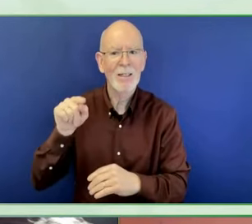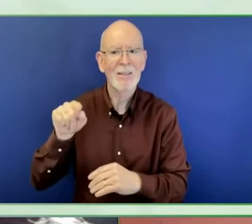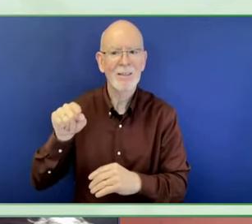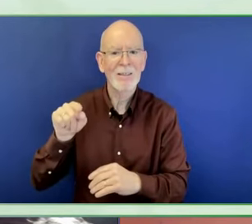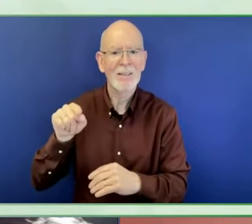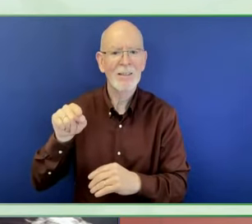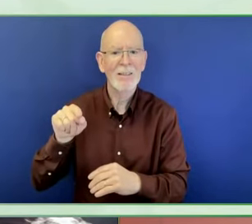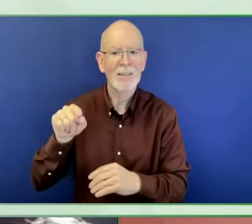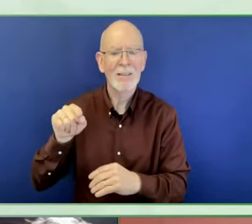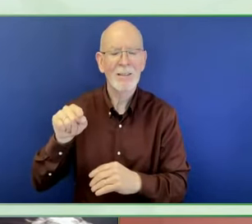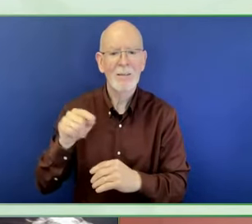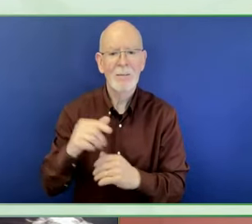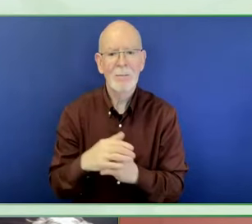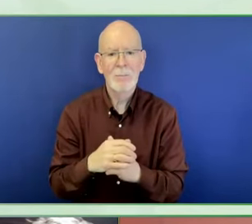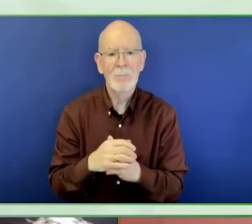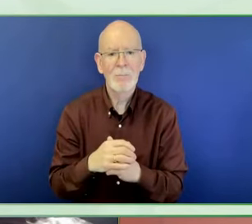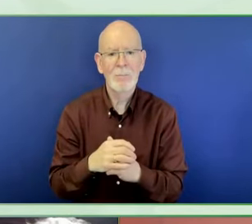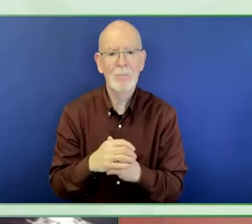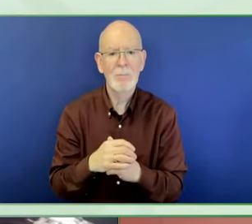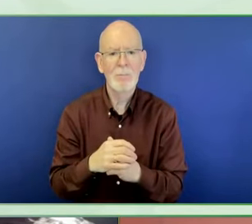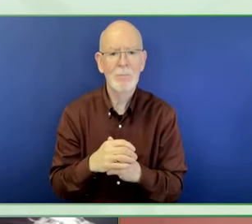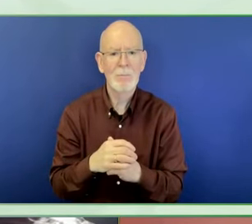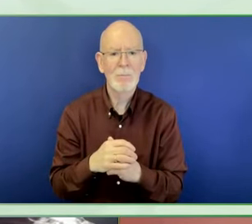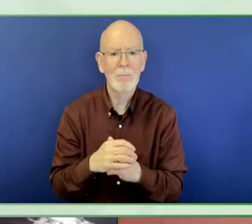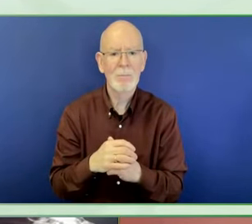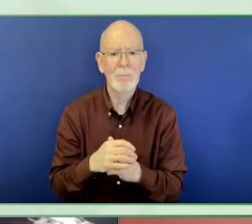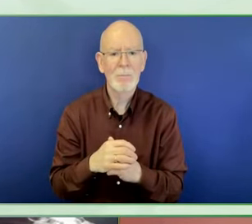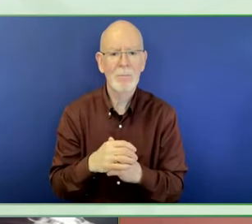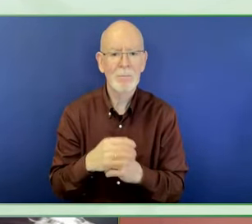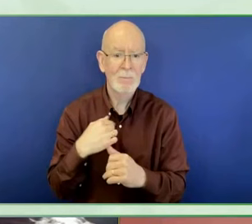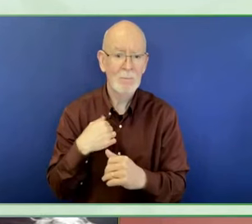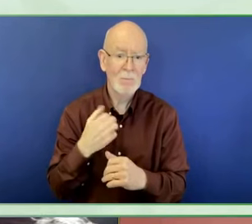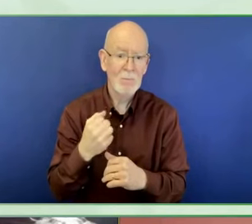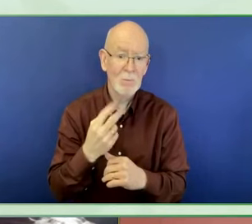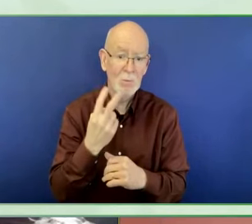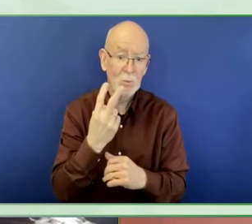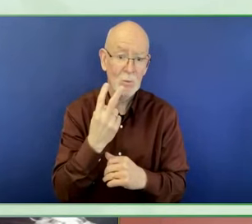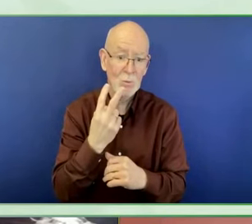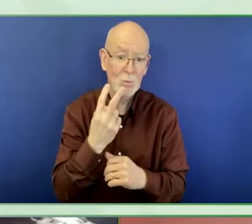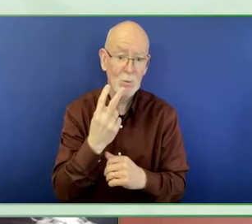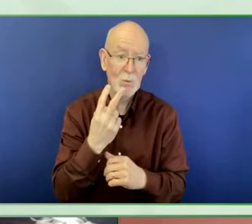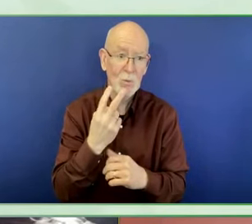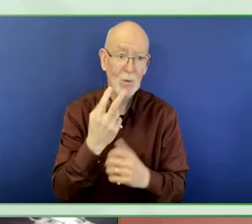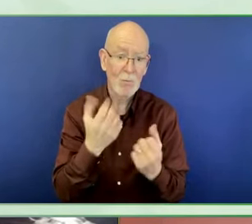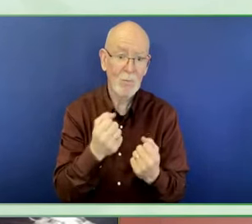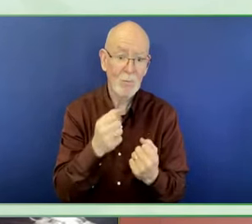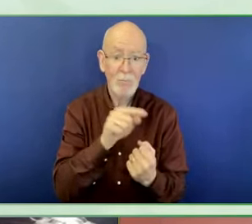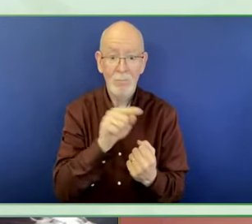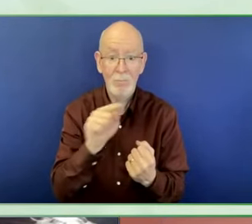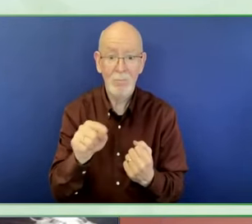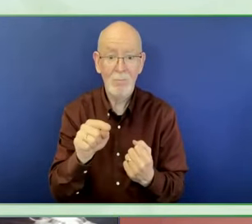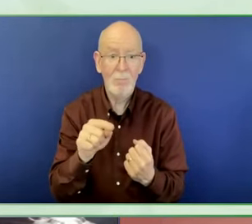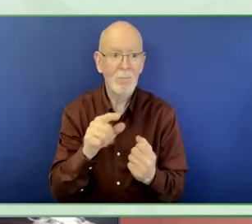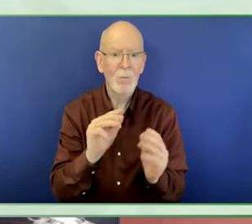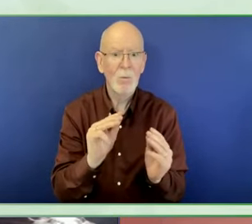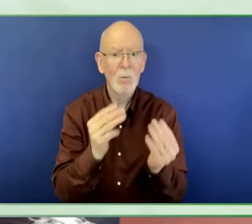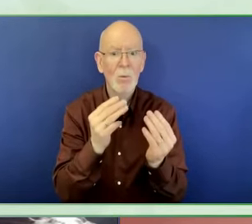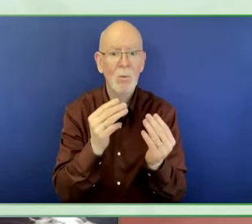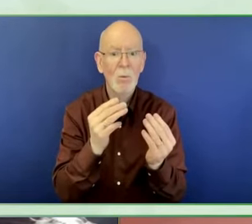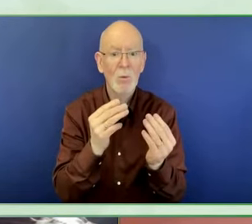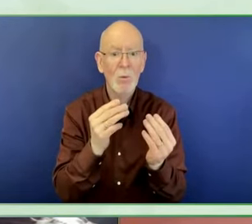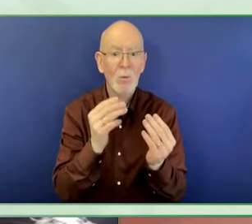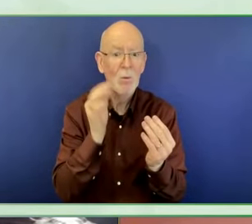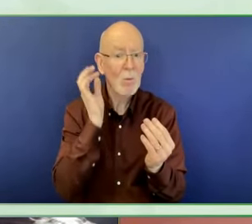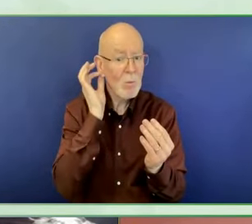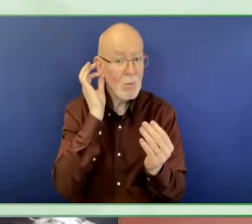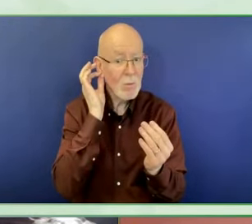women, young people with disability and affected by leprosy. And then we believe